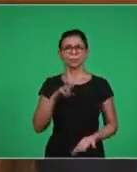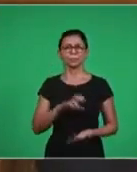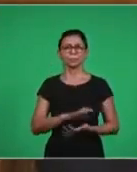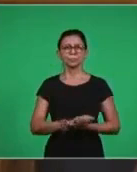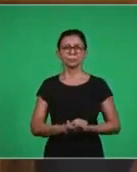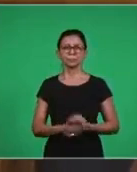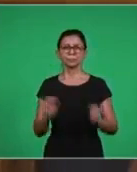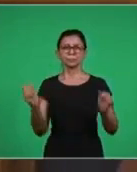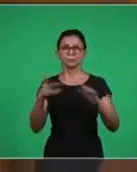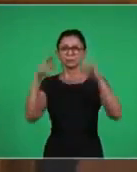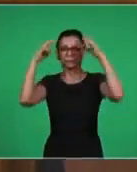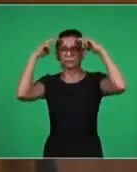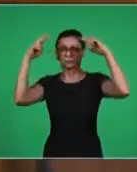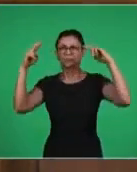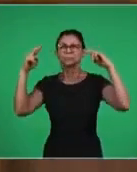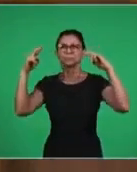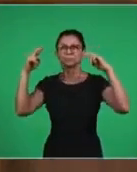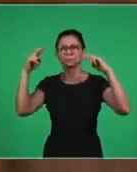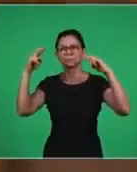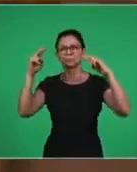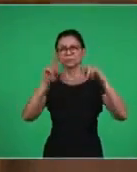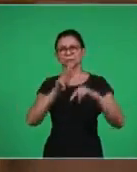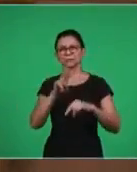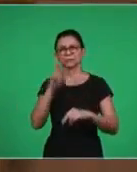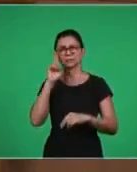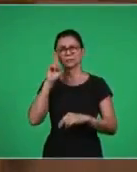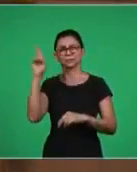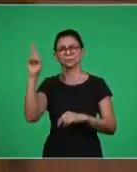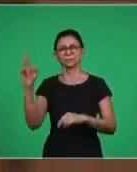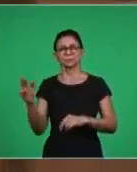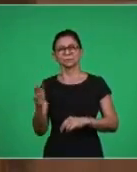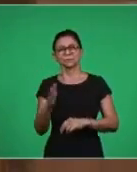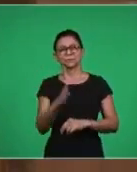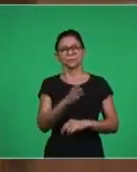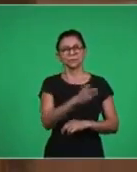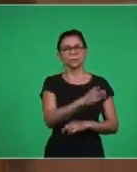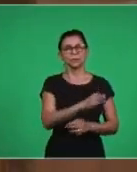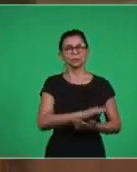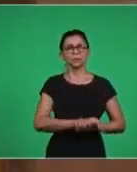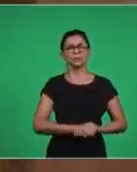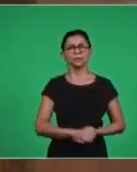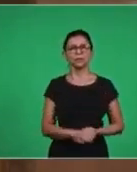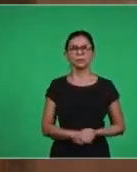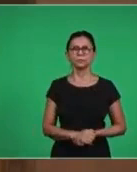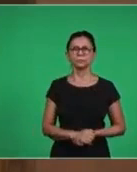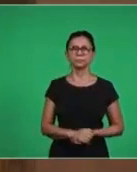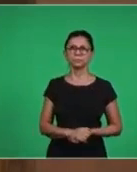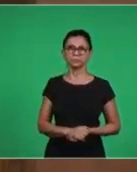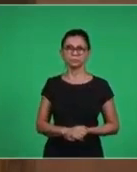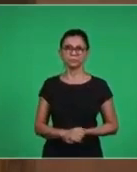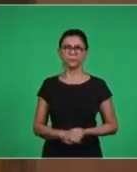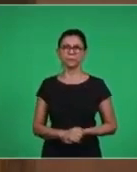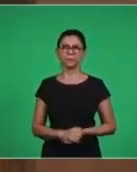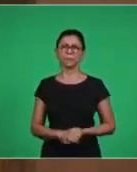part of the Lord for honor and glory of the name of the Lord in the Sunday school. My brethren, peace of the Lord.